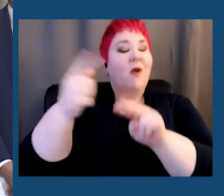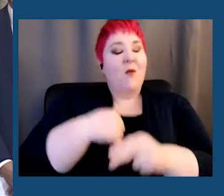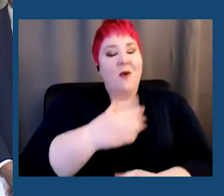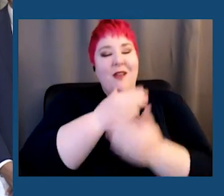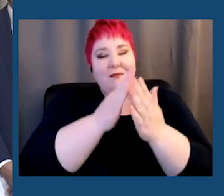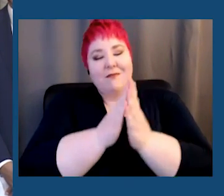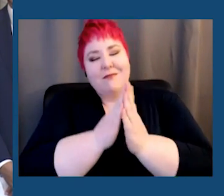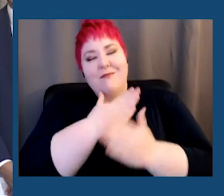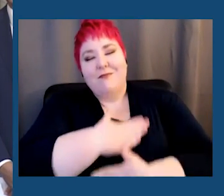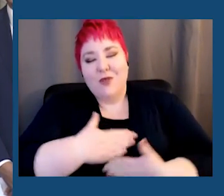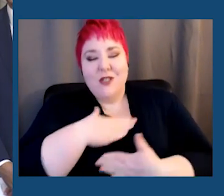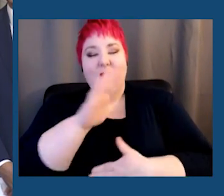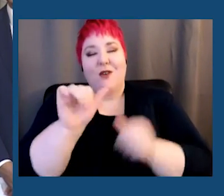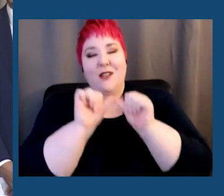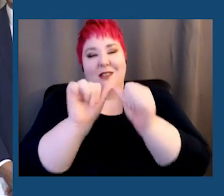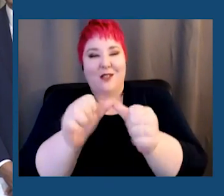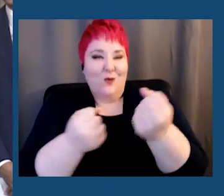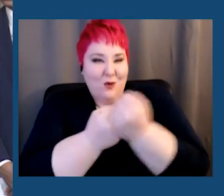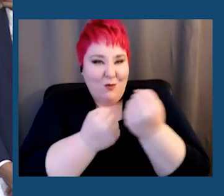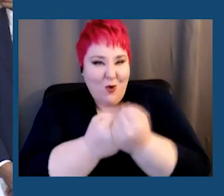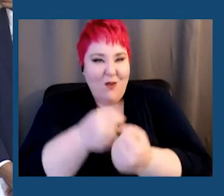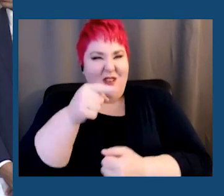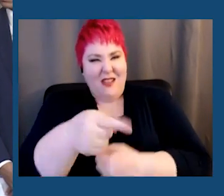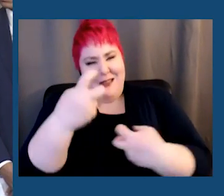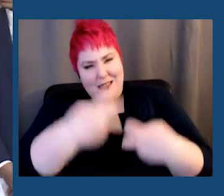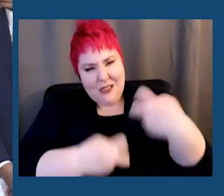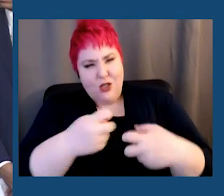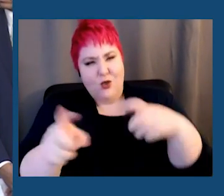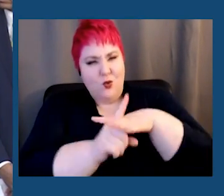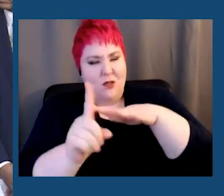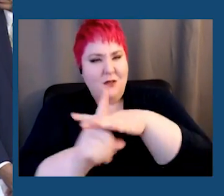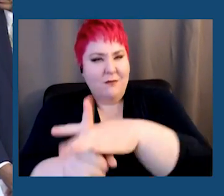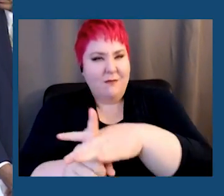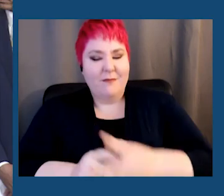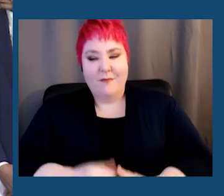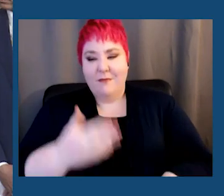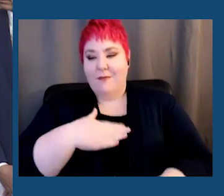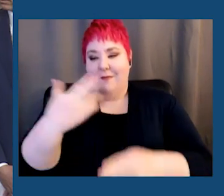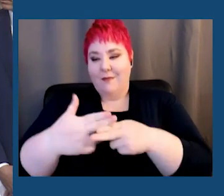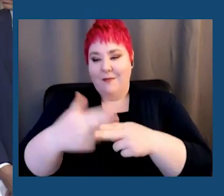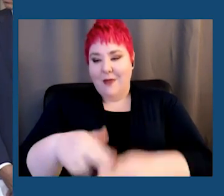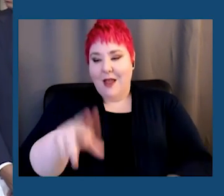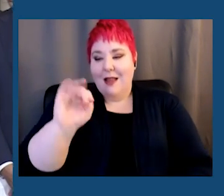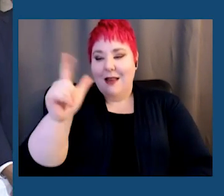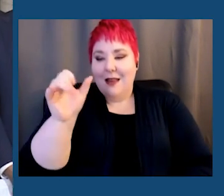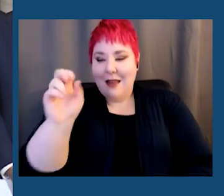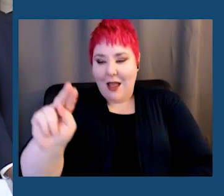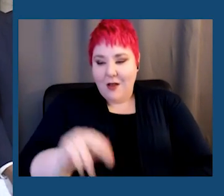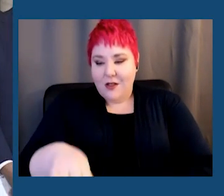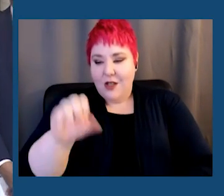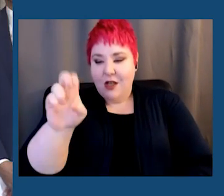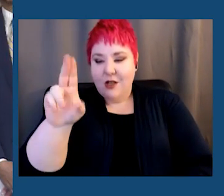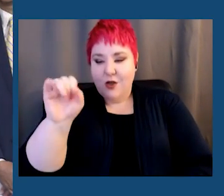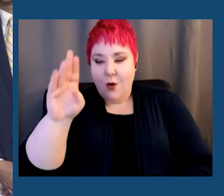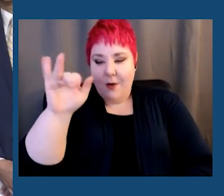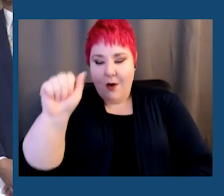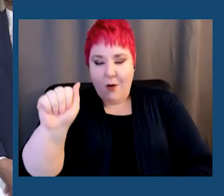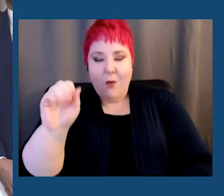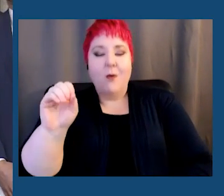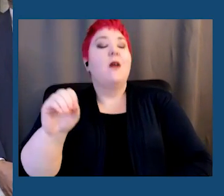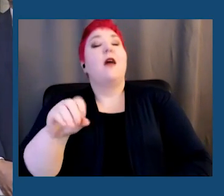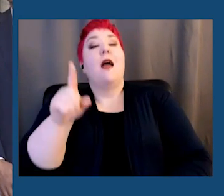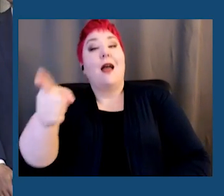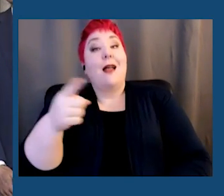these prevalent issues. My name is Nelson Eusebio. I'm the Director of Government Affairs for the National